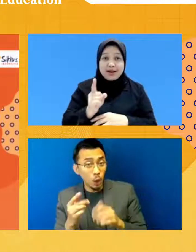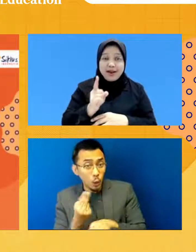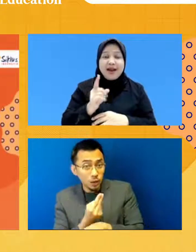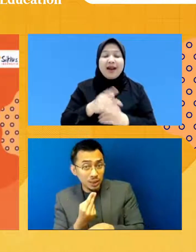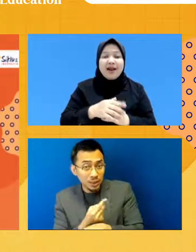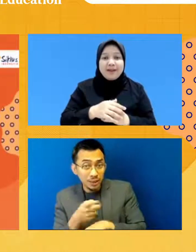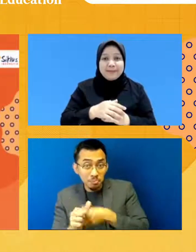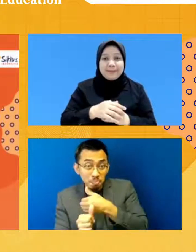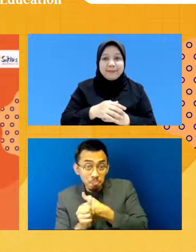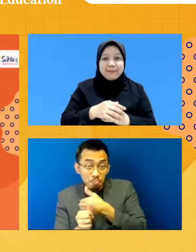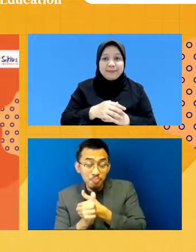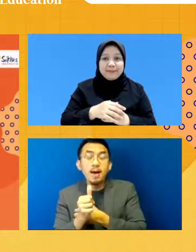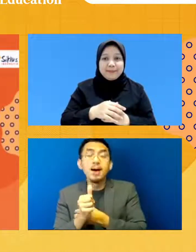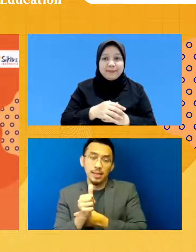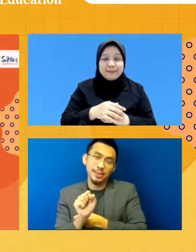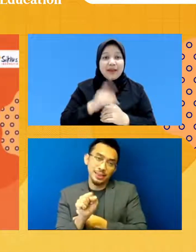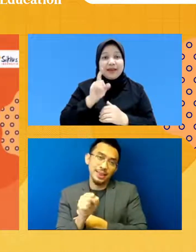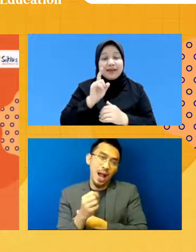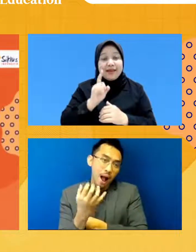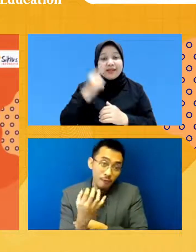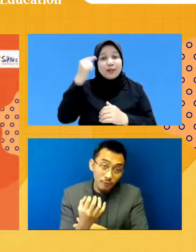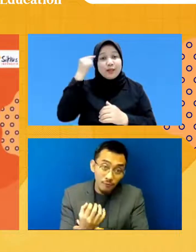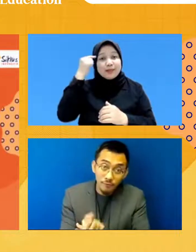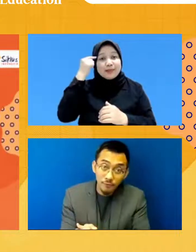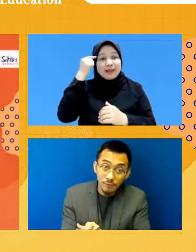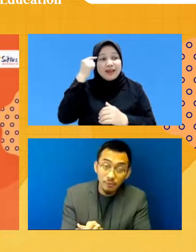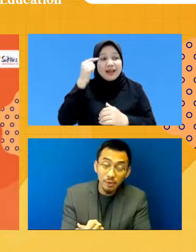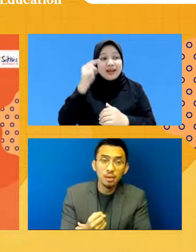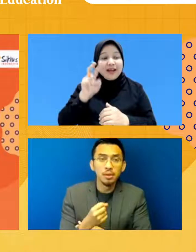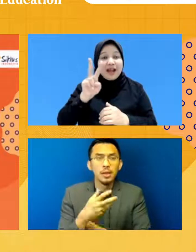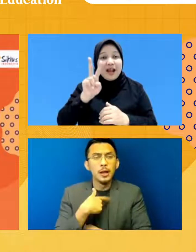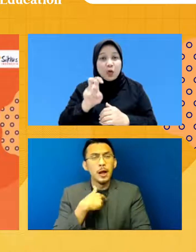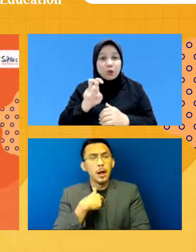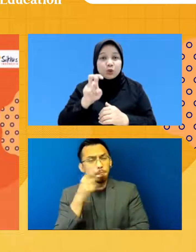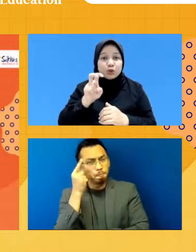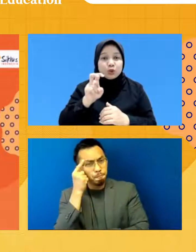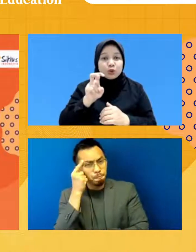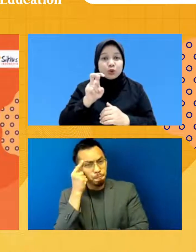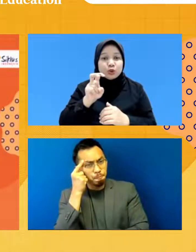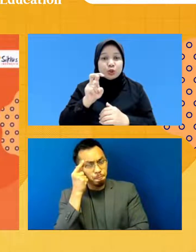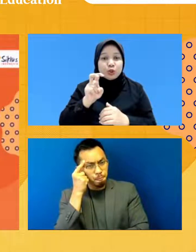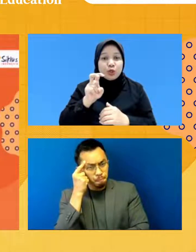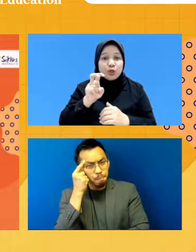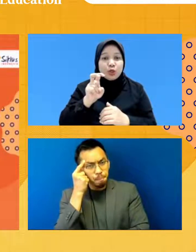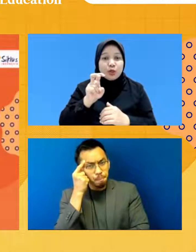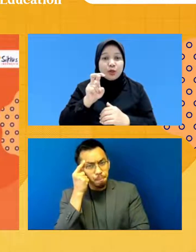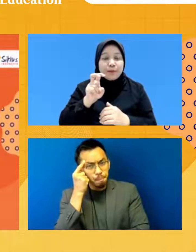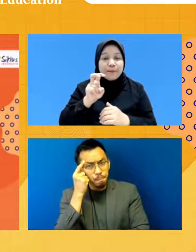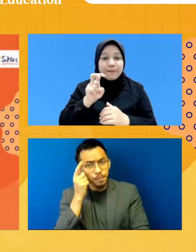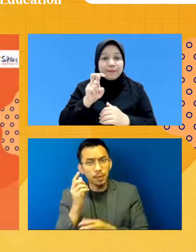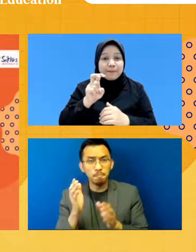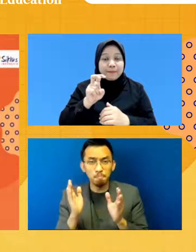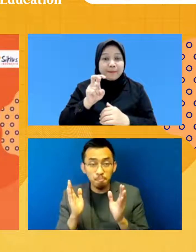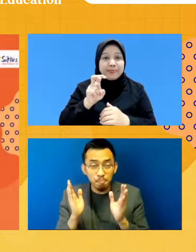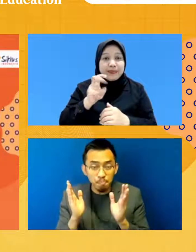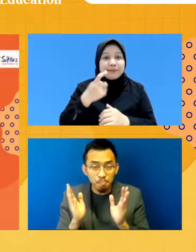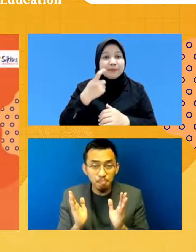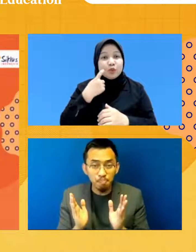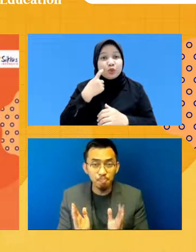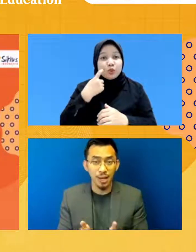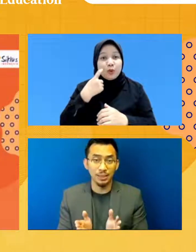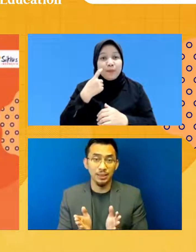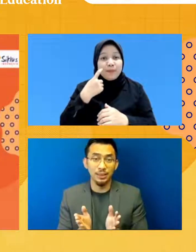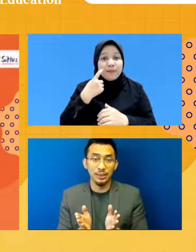thinking about what are my risks to change to the content creator perspective, like how can